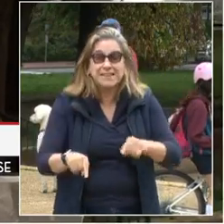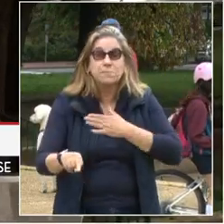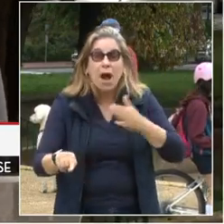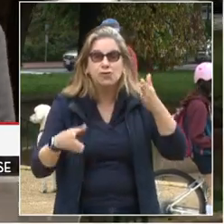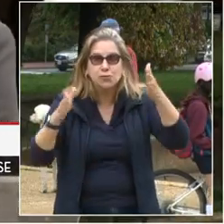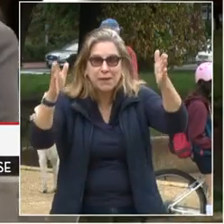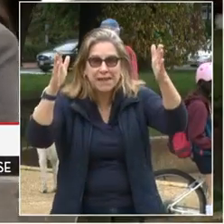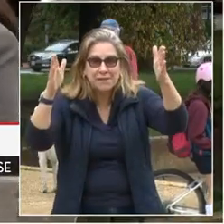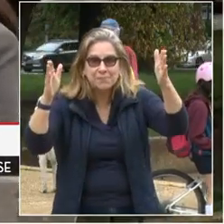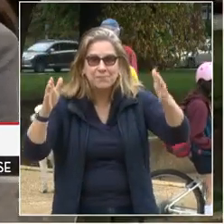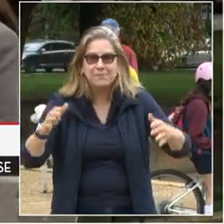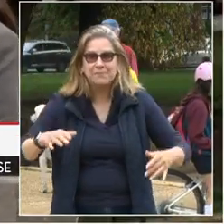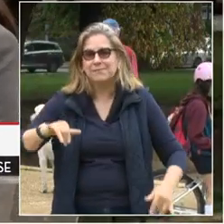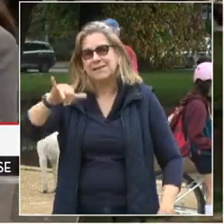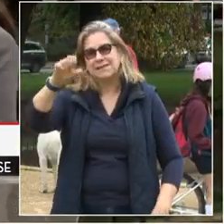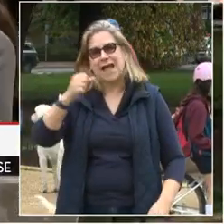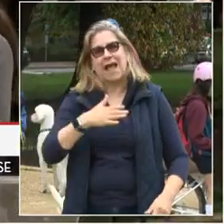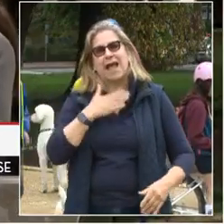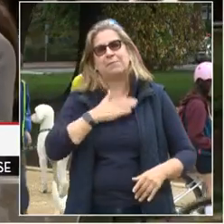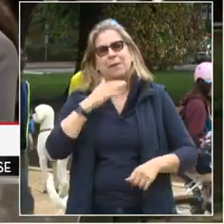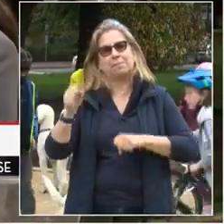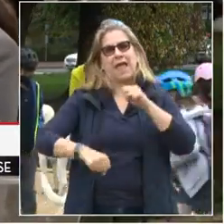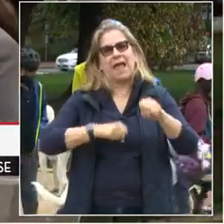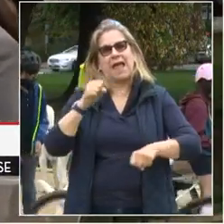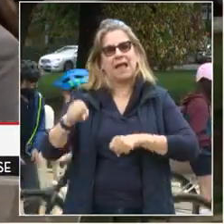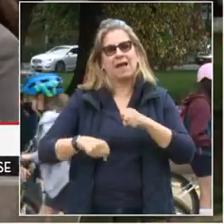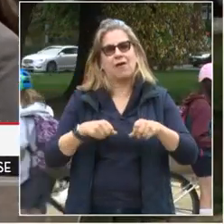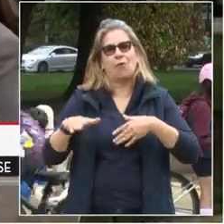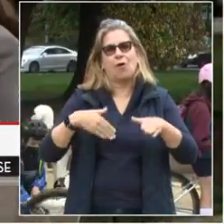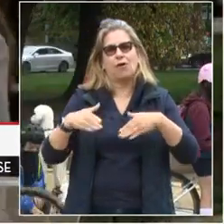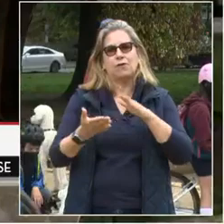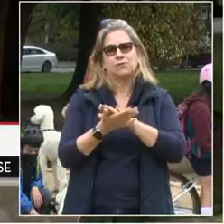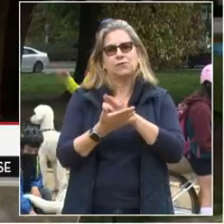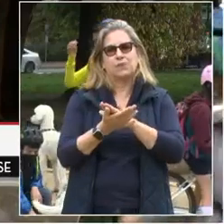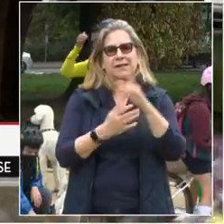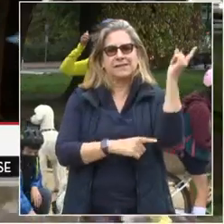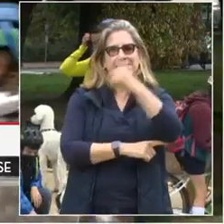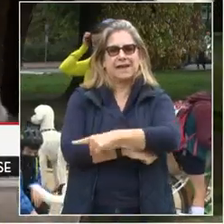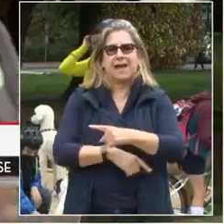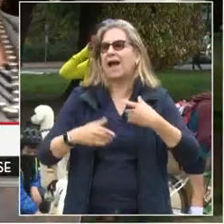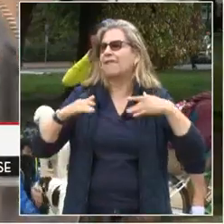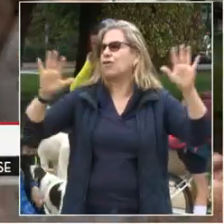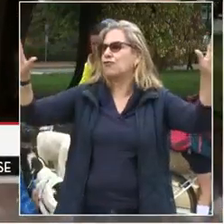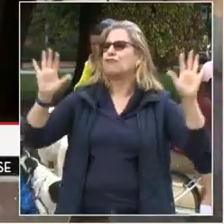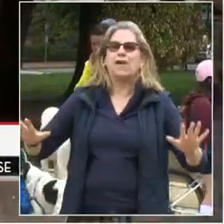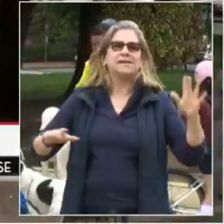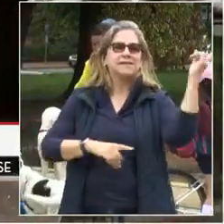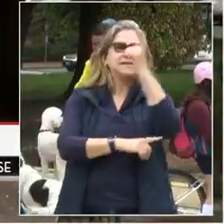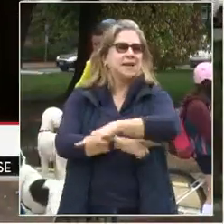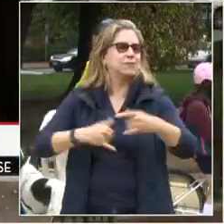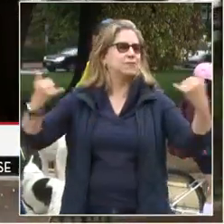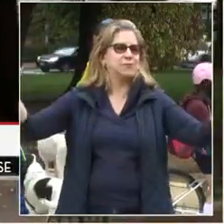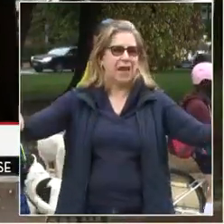All right. Well, happy Bike and Roll to School Day, everyone. Thank you for having us. Have a great day.